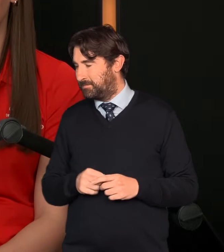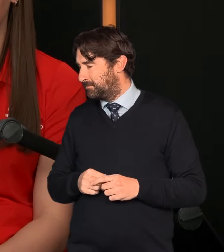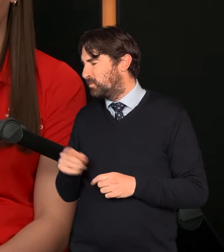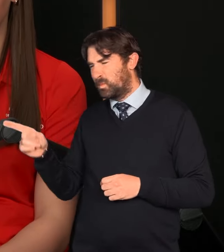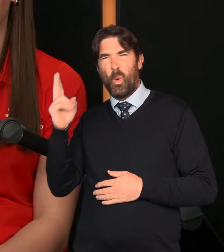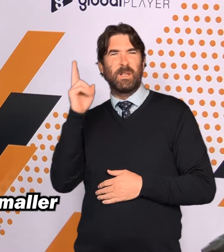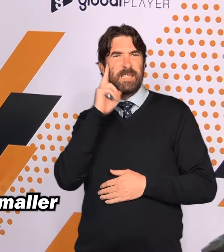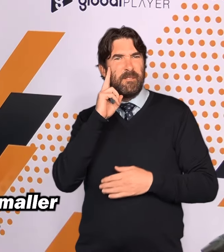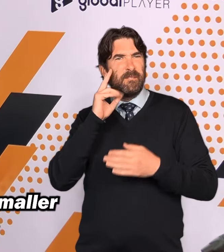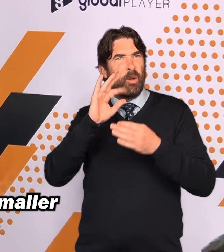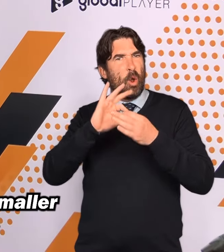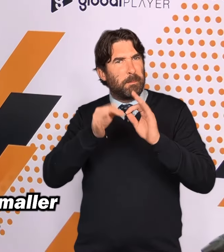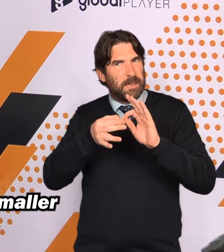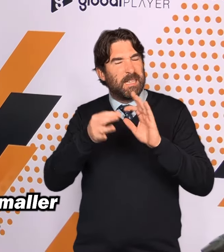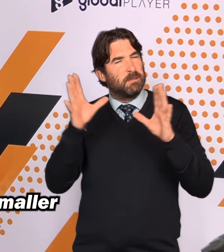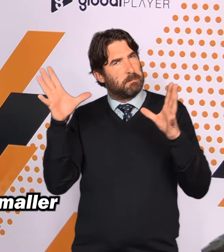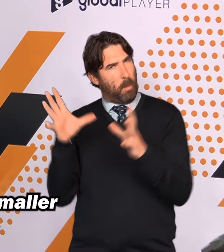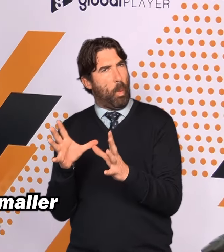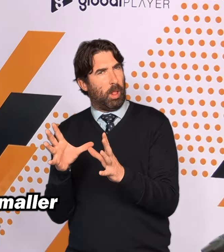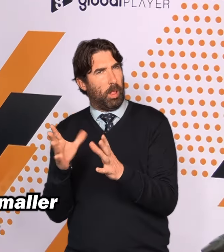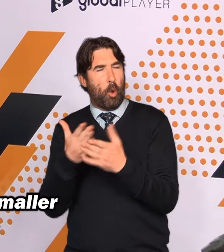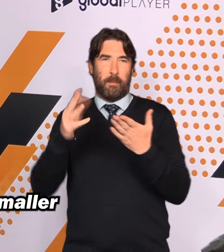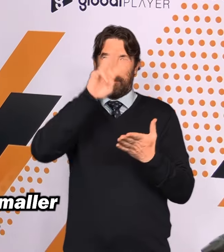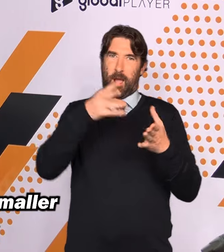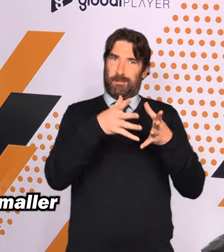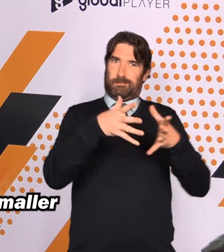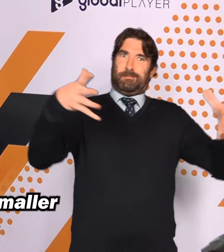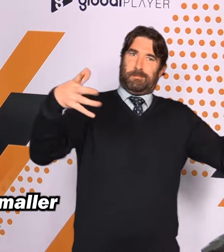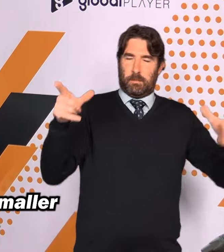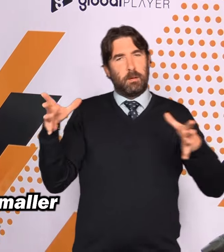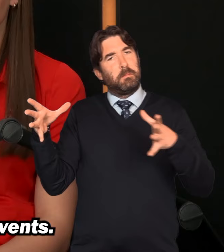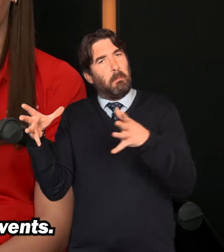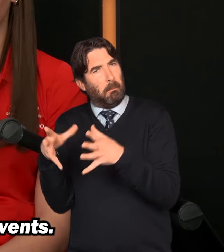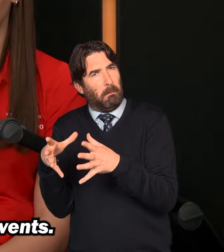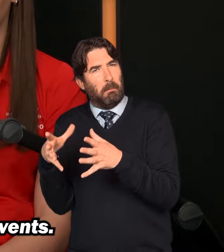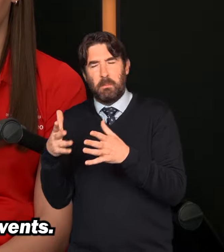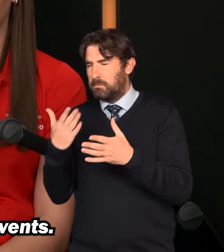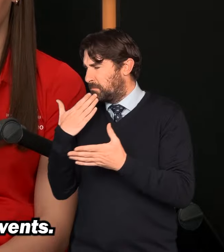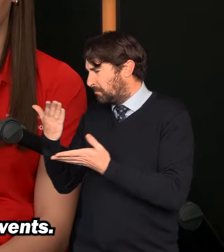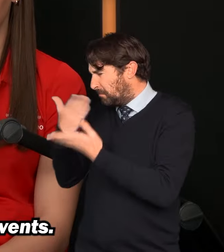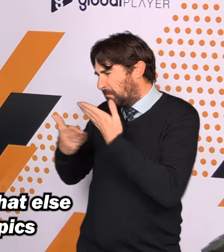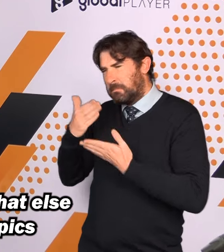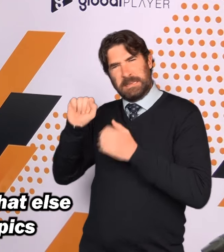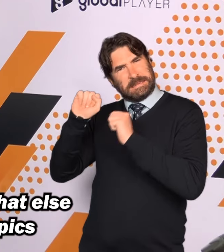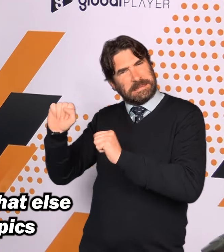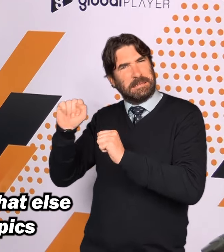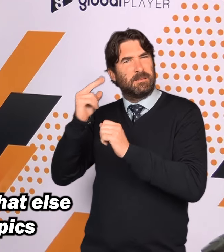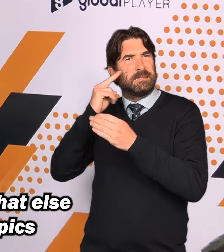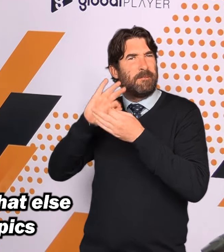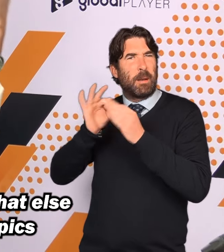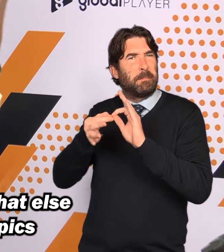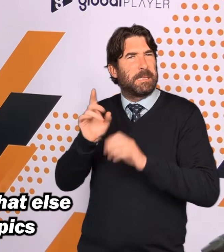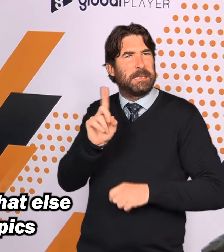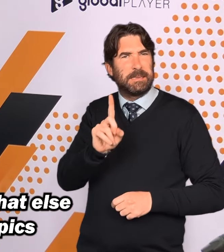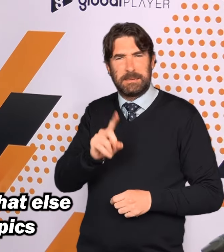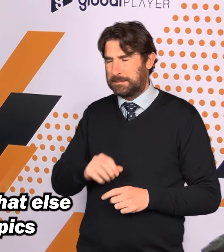all. No. And so the Deaflympics is smaller than the Paralympics in terms of the number of events. Tell us a bit, Nathan, about what